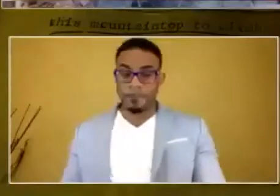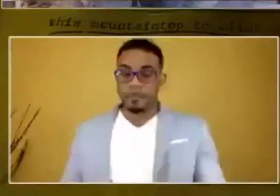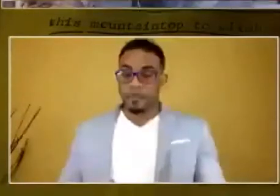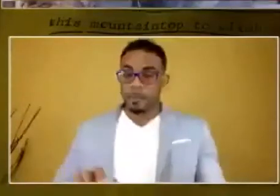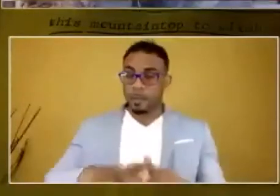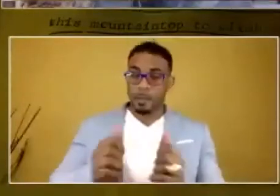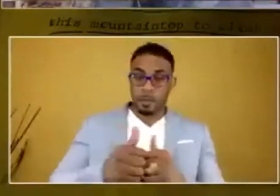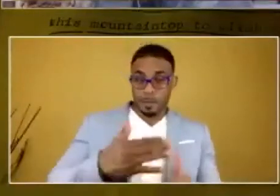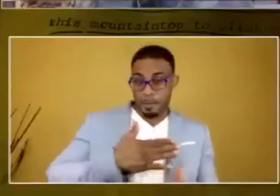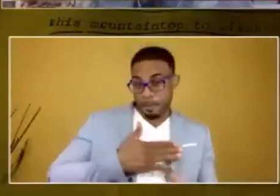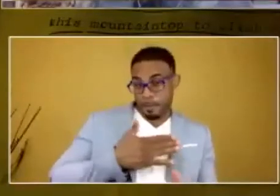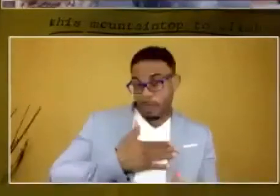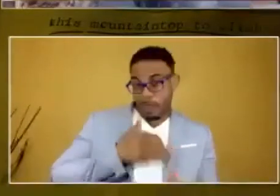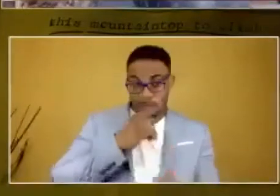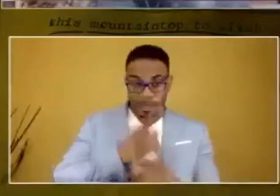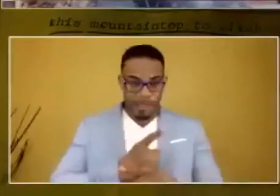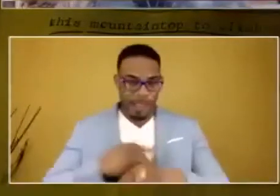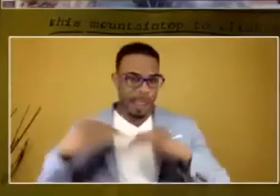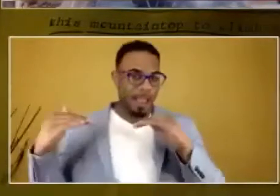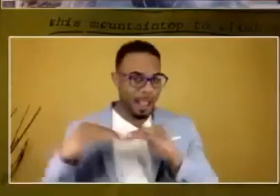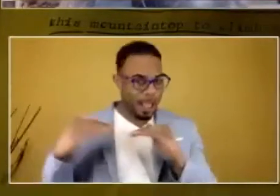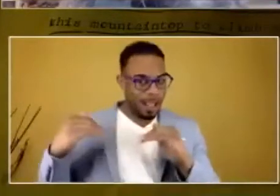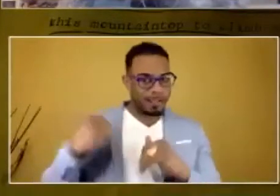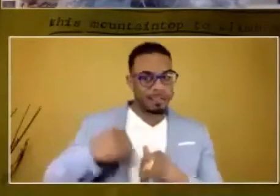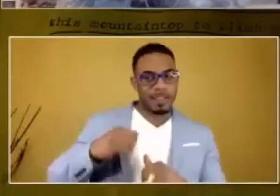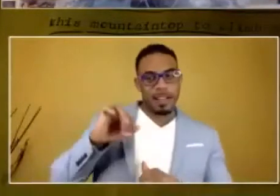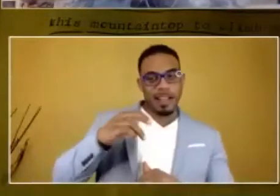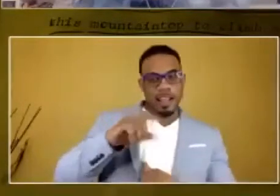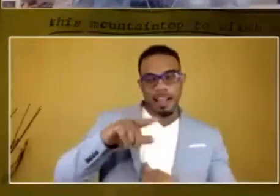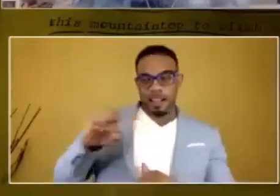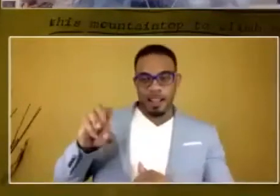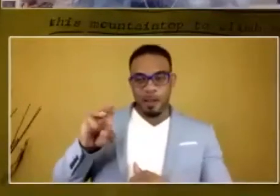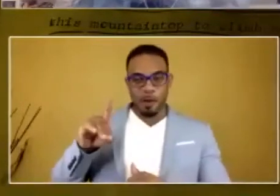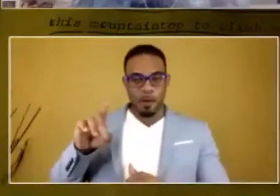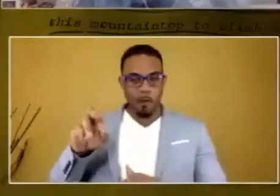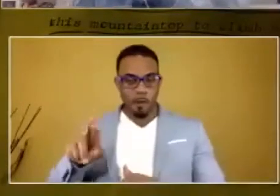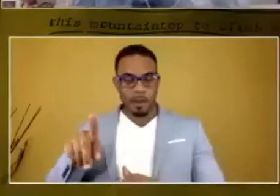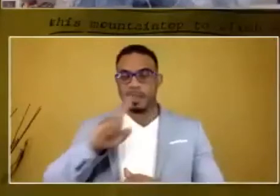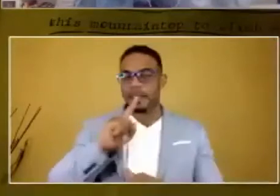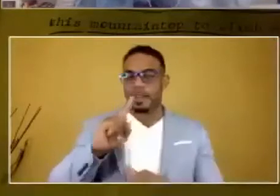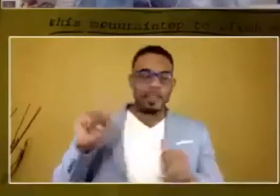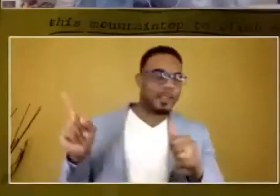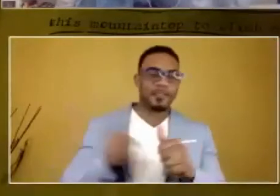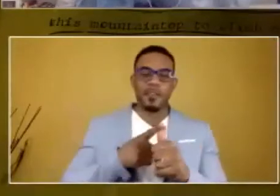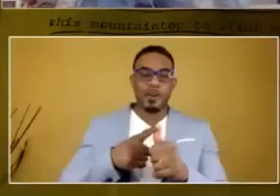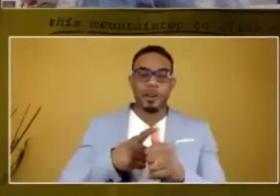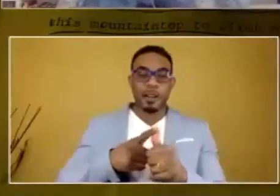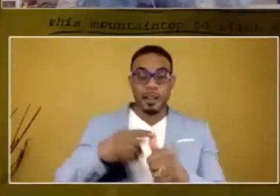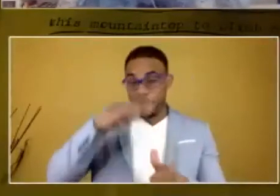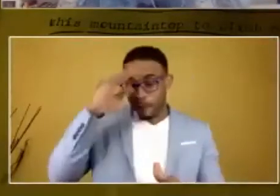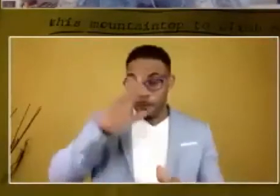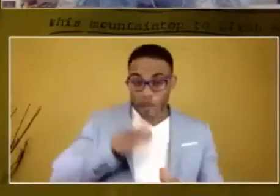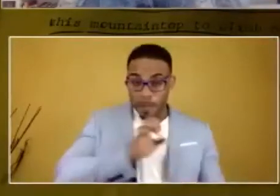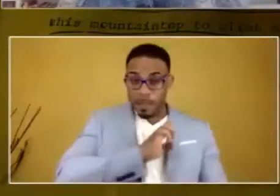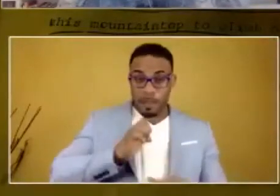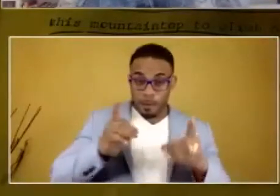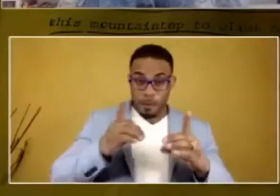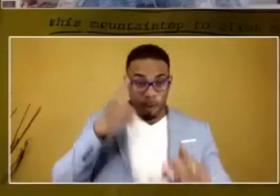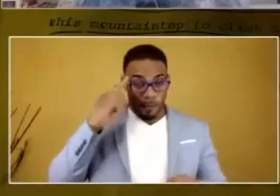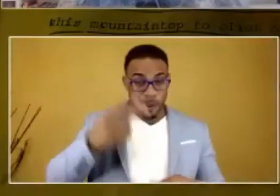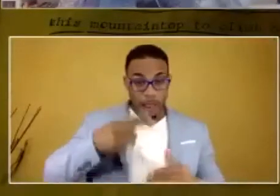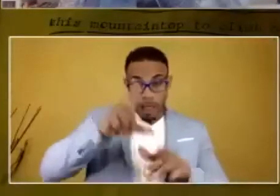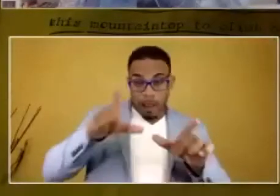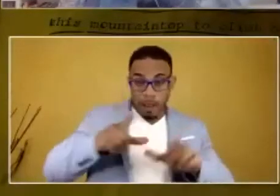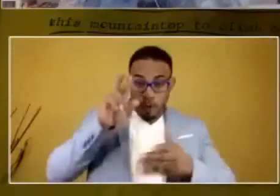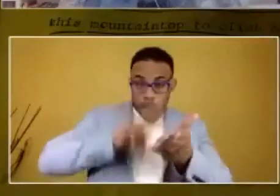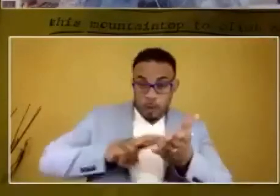my sister and colleague and comrade, Ashley Woodard. Ashley is the first Black woman executive director of the Highlander Research